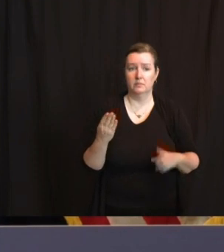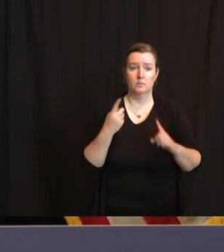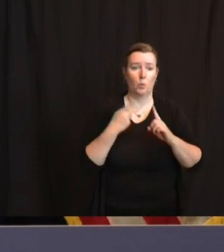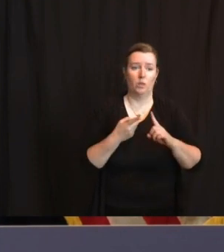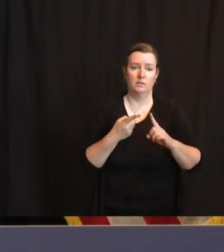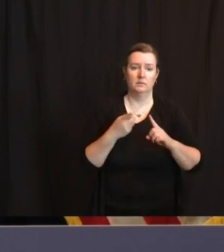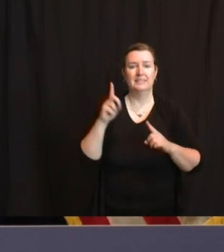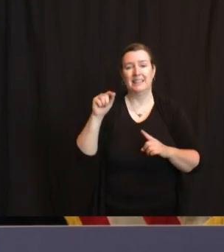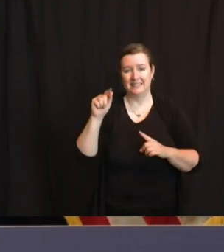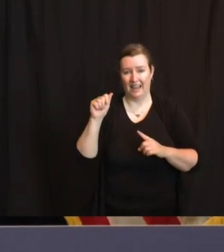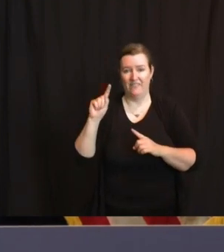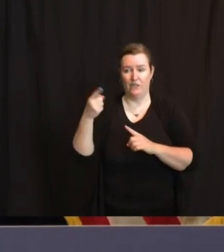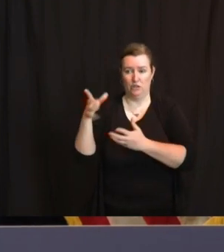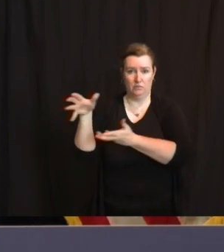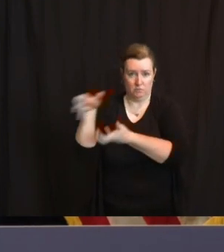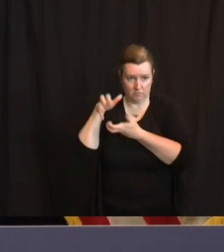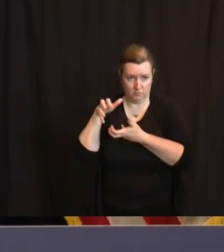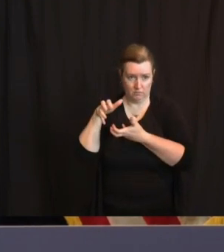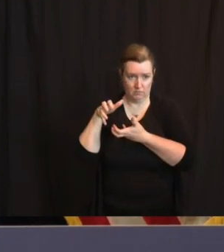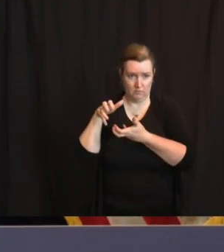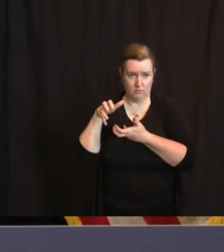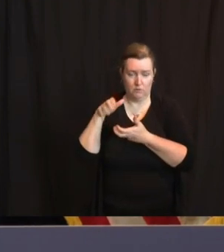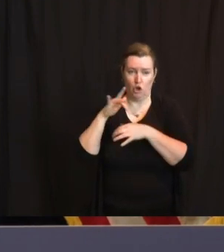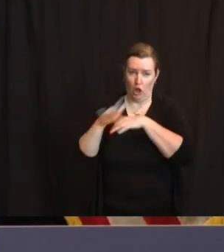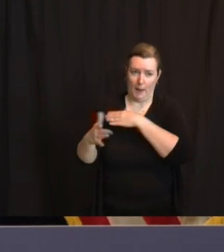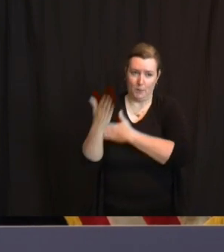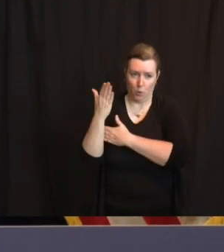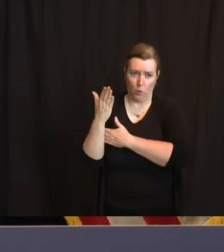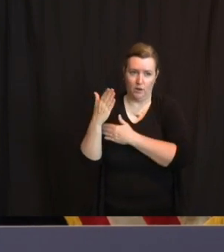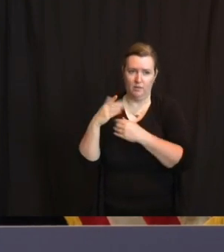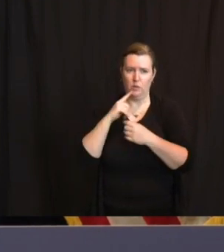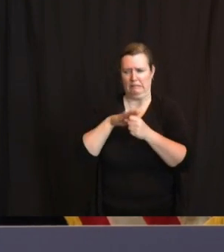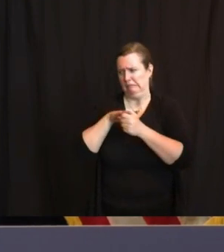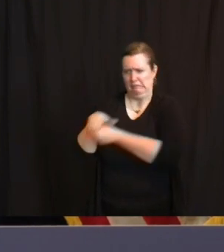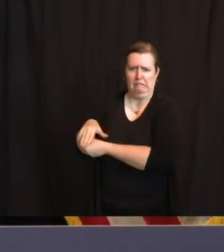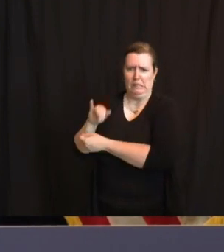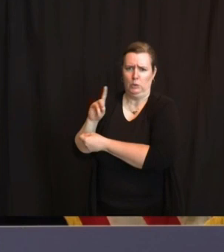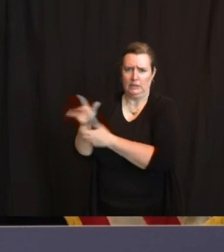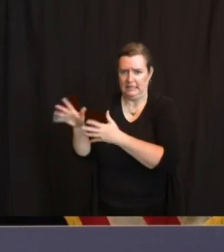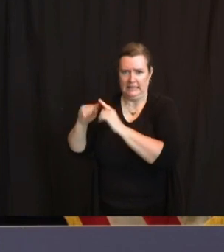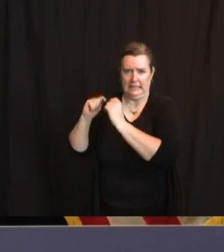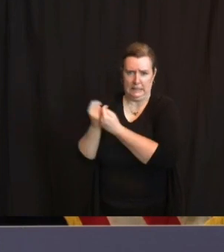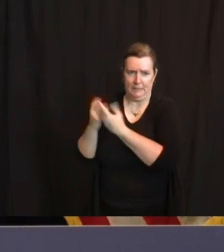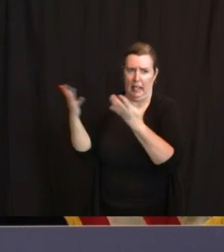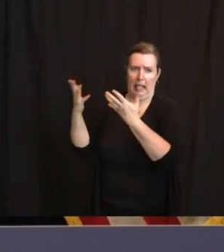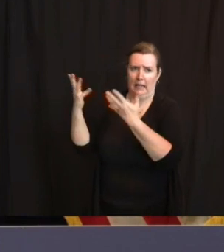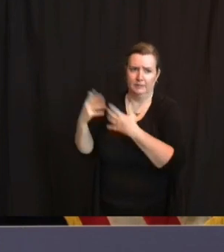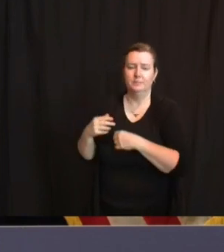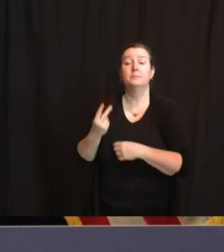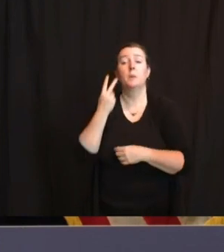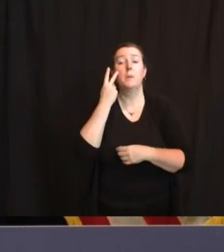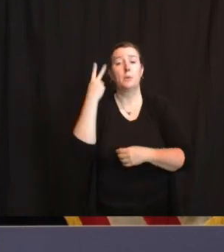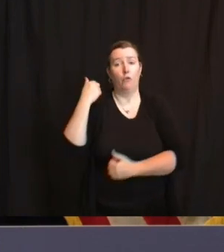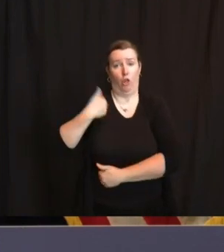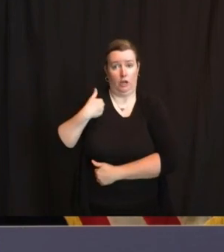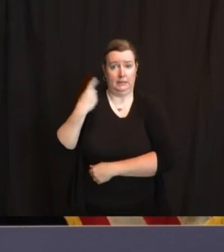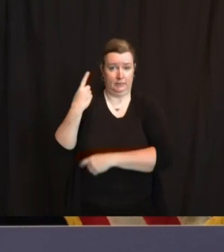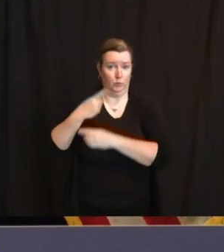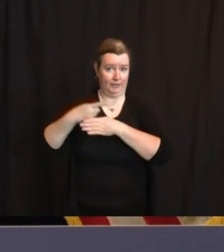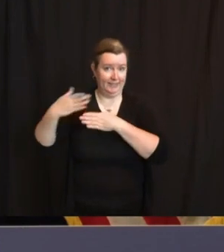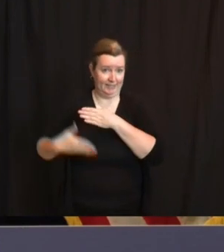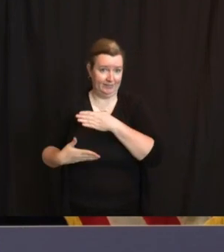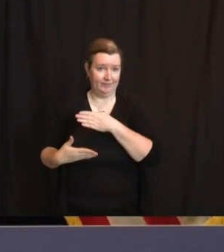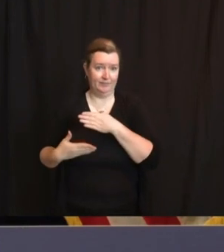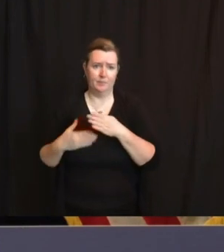on Judy's and her team, but given it's in respect to the Memorial Day weekend. Folks, keep doing